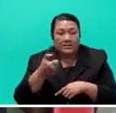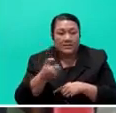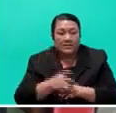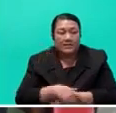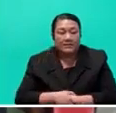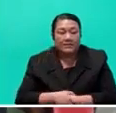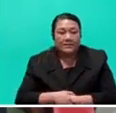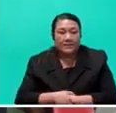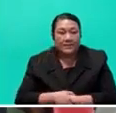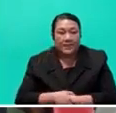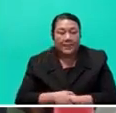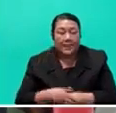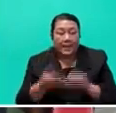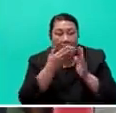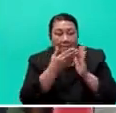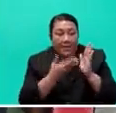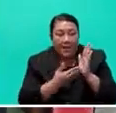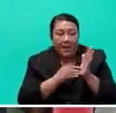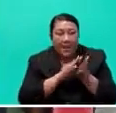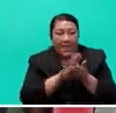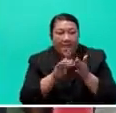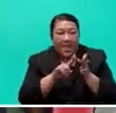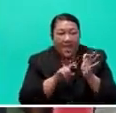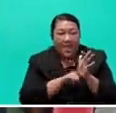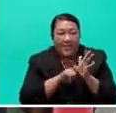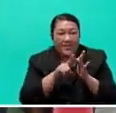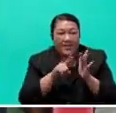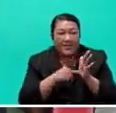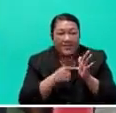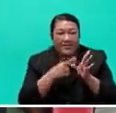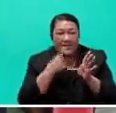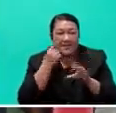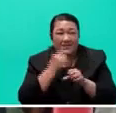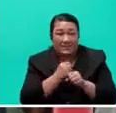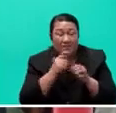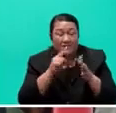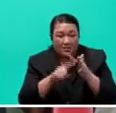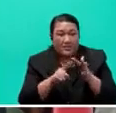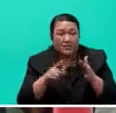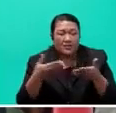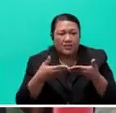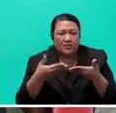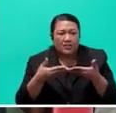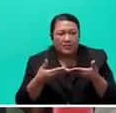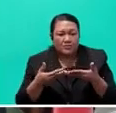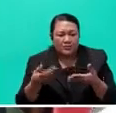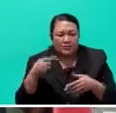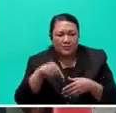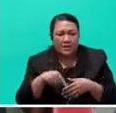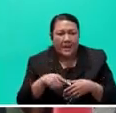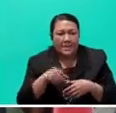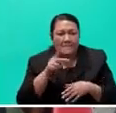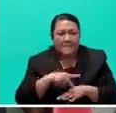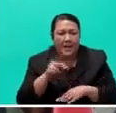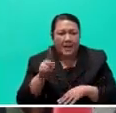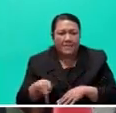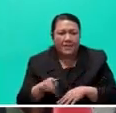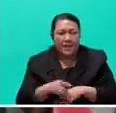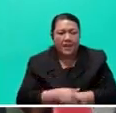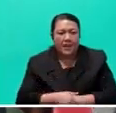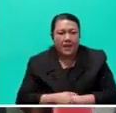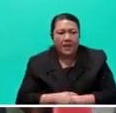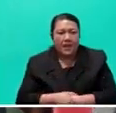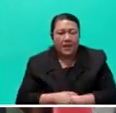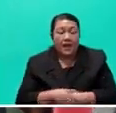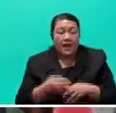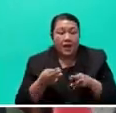a Heritage Bill, Bill number 10 of 2016, was introduced into Parliament and referred to the Standing Committee